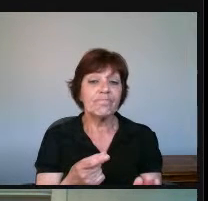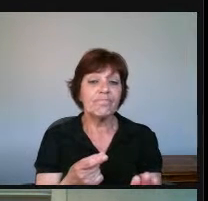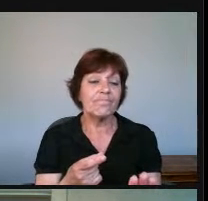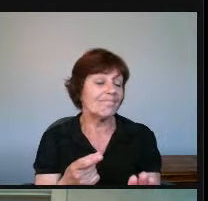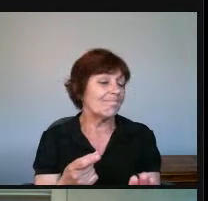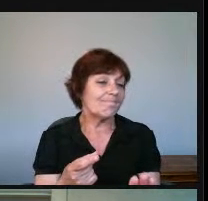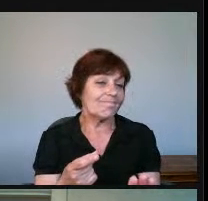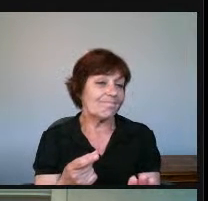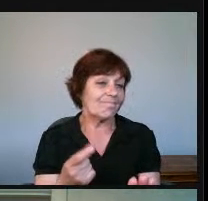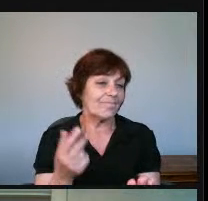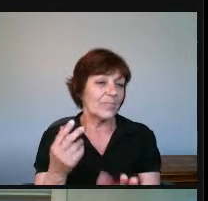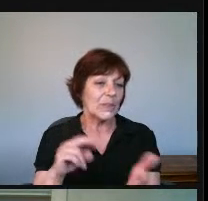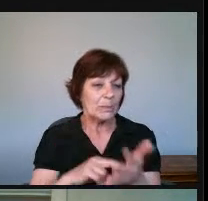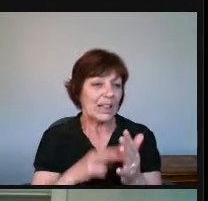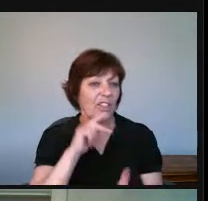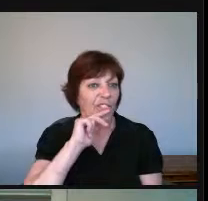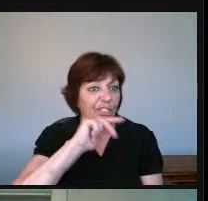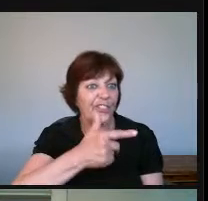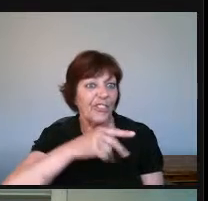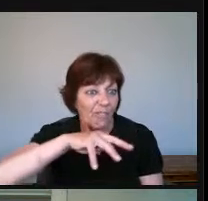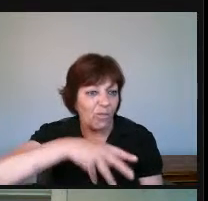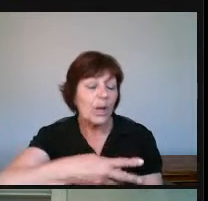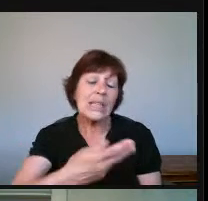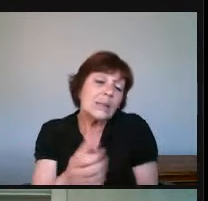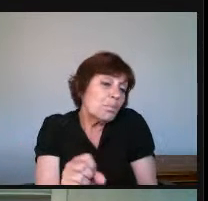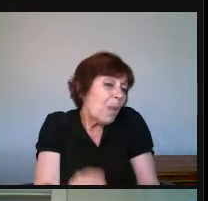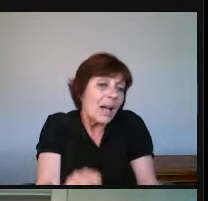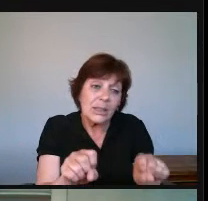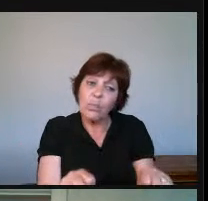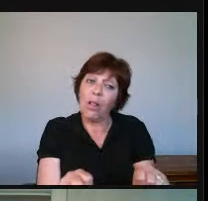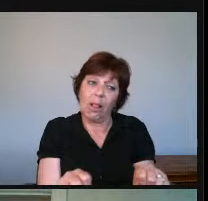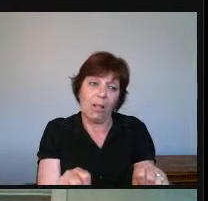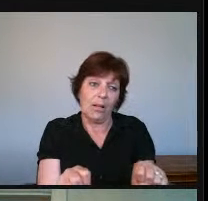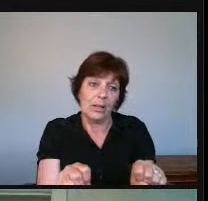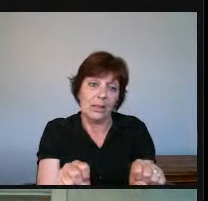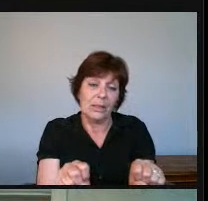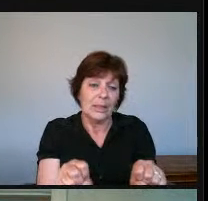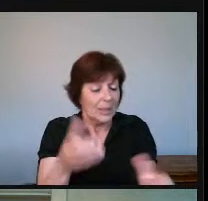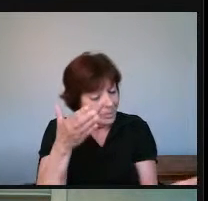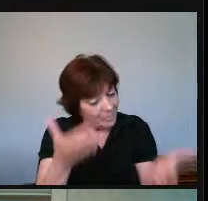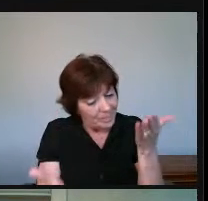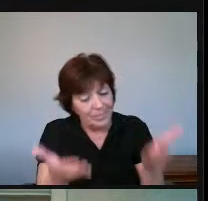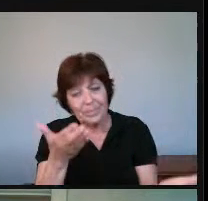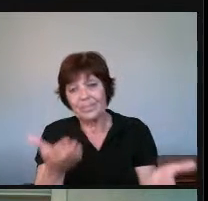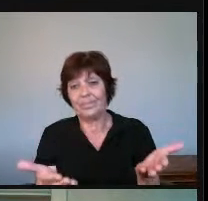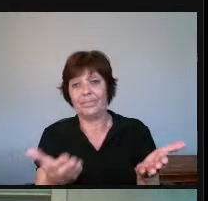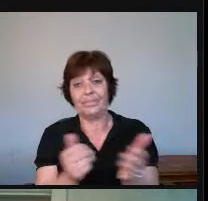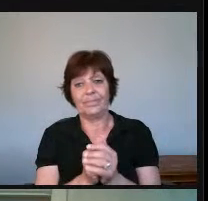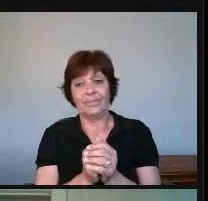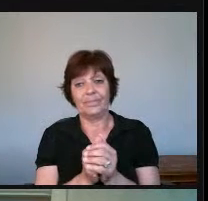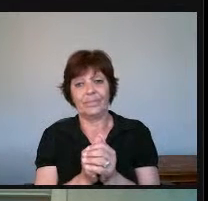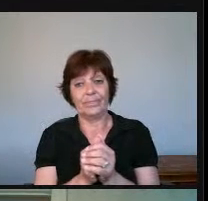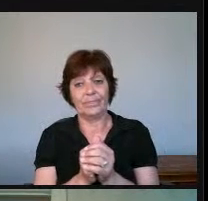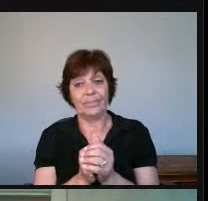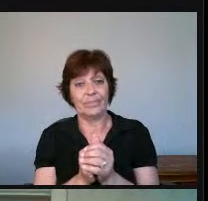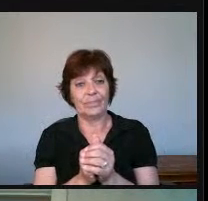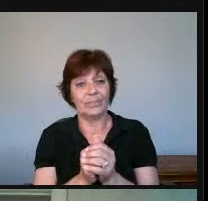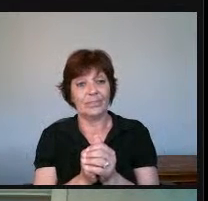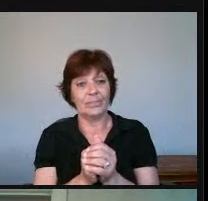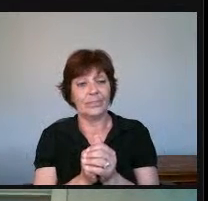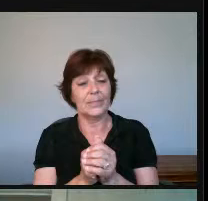like, you mean like third or fourth? Very possibly we will have even another vaccine out there.